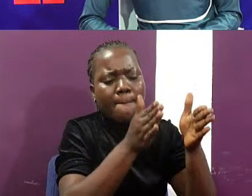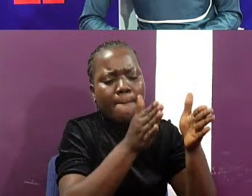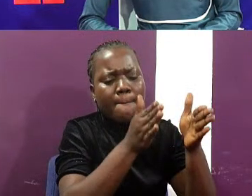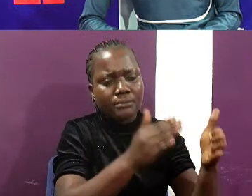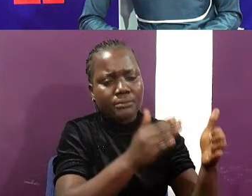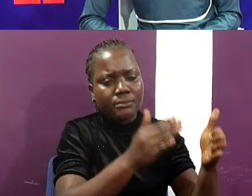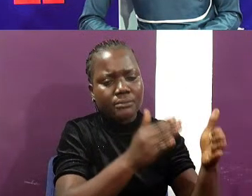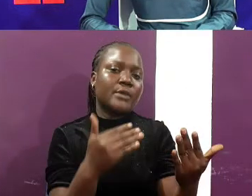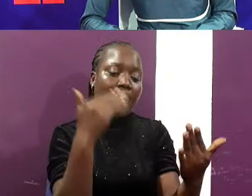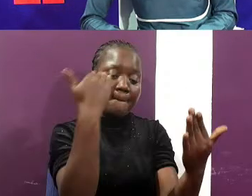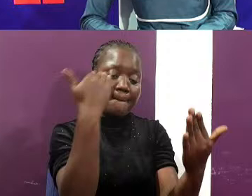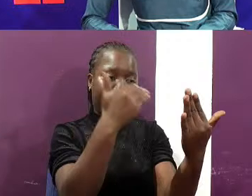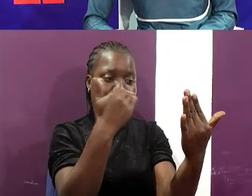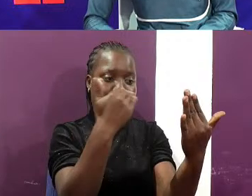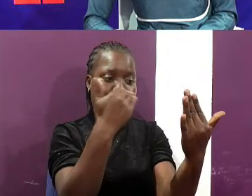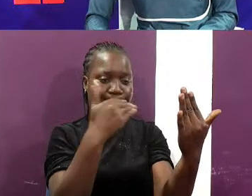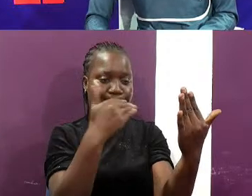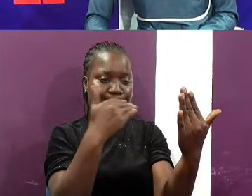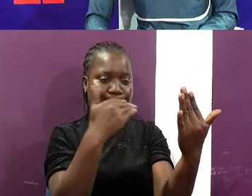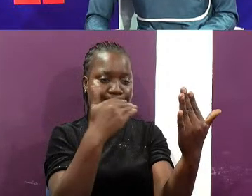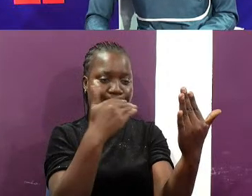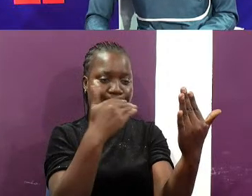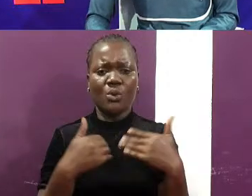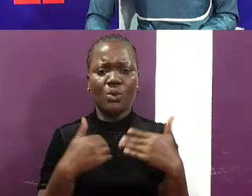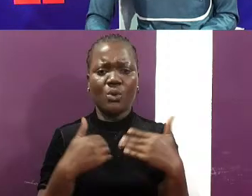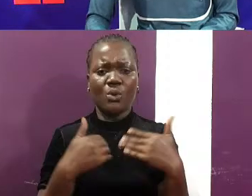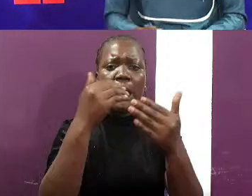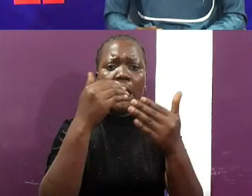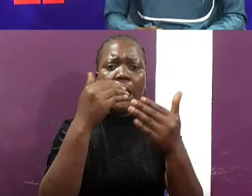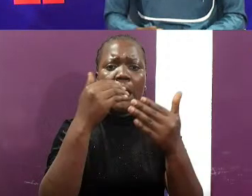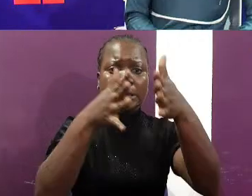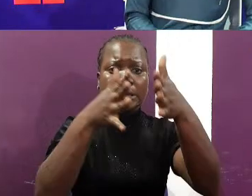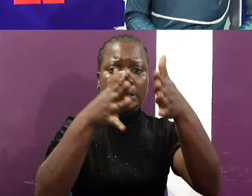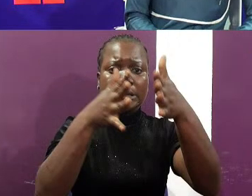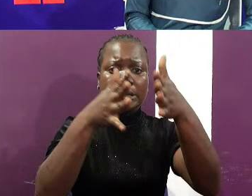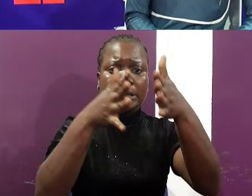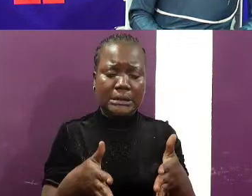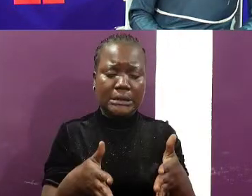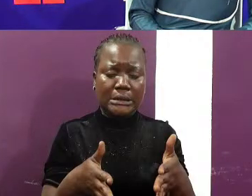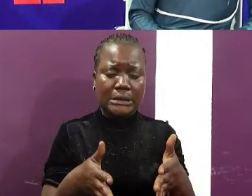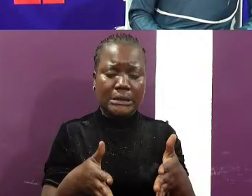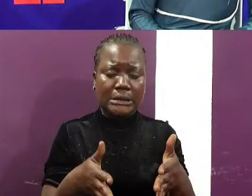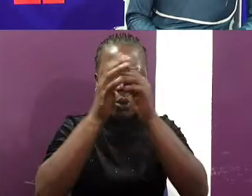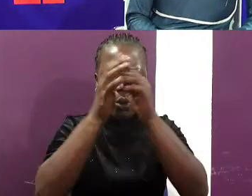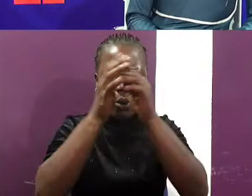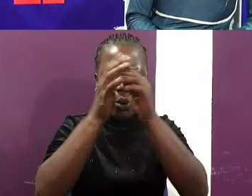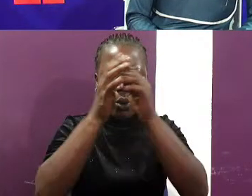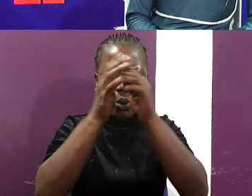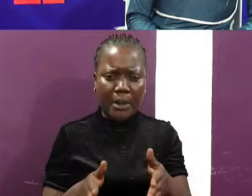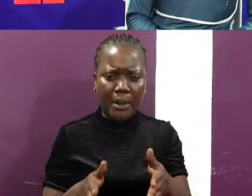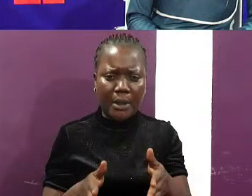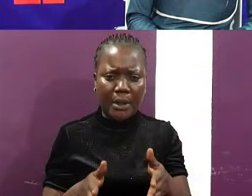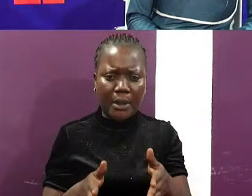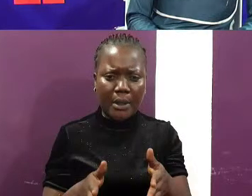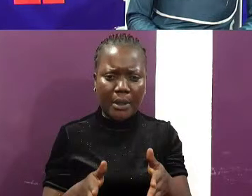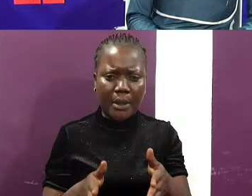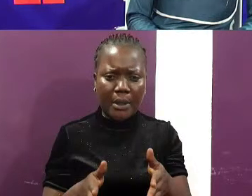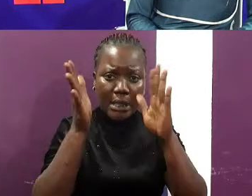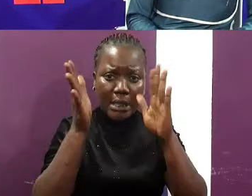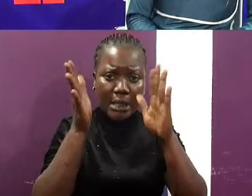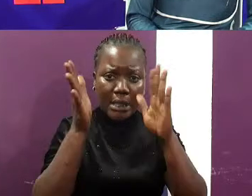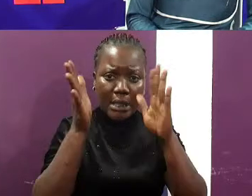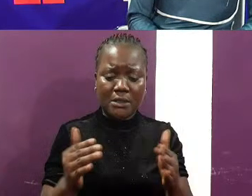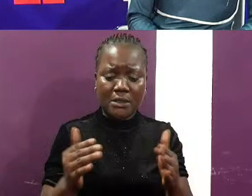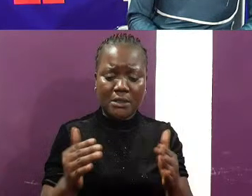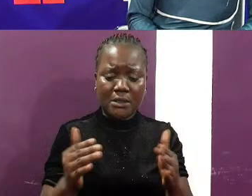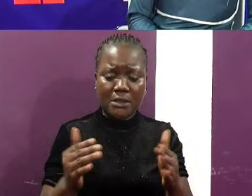or won in him for, wecha, ne mu, eshia, or won a song for, a face or so, oh, ye wa hini no,